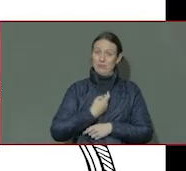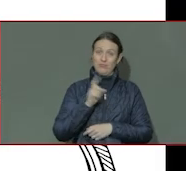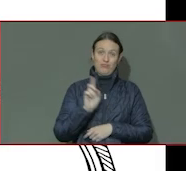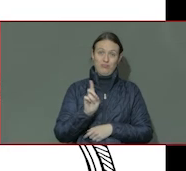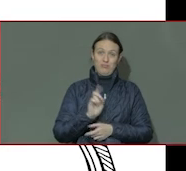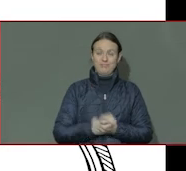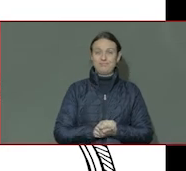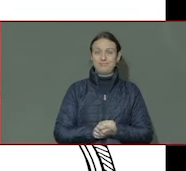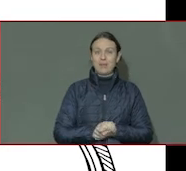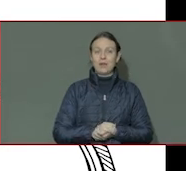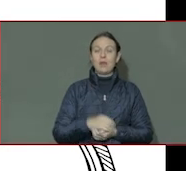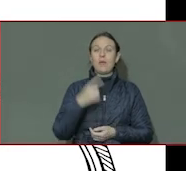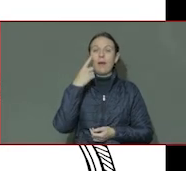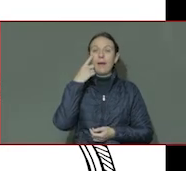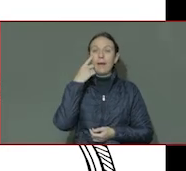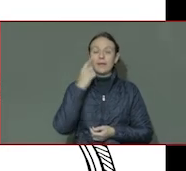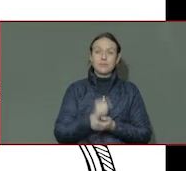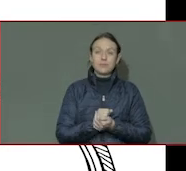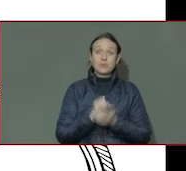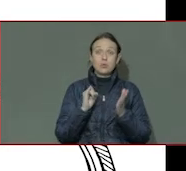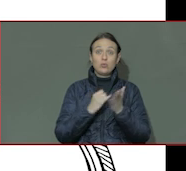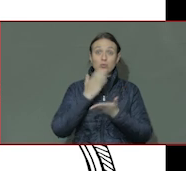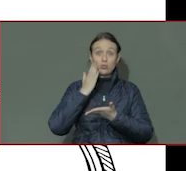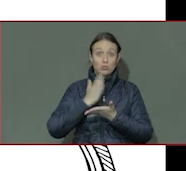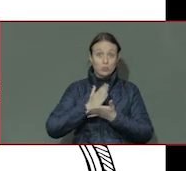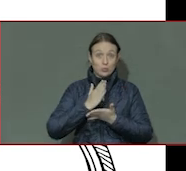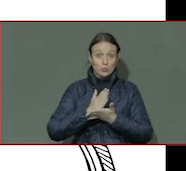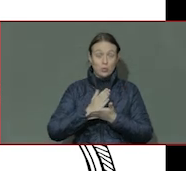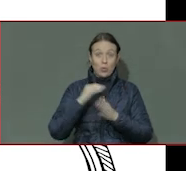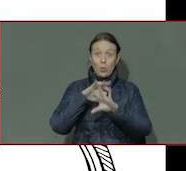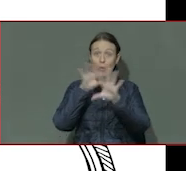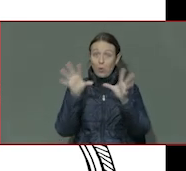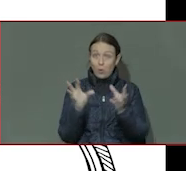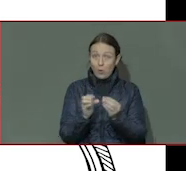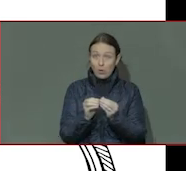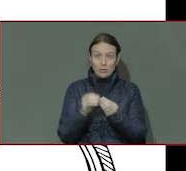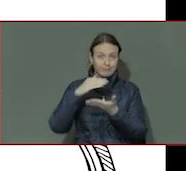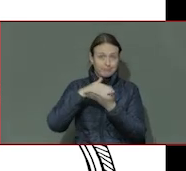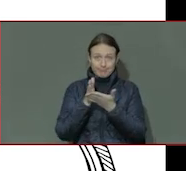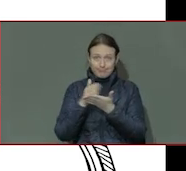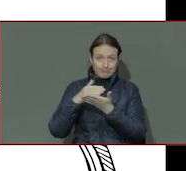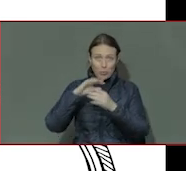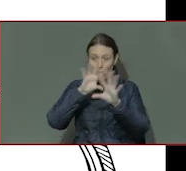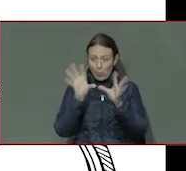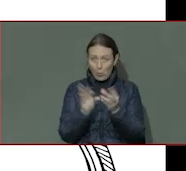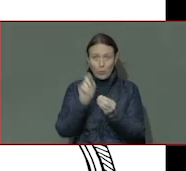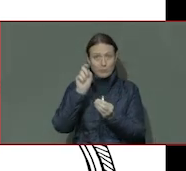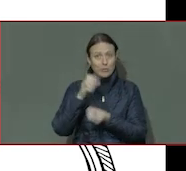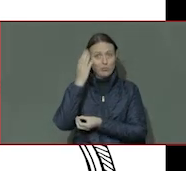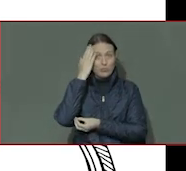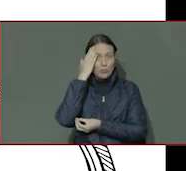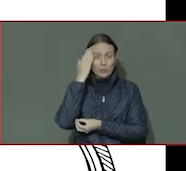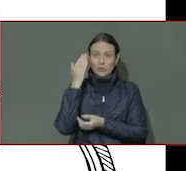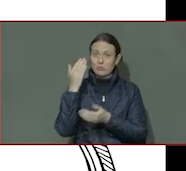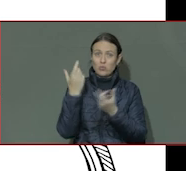Then with the eye, people just make sure that you know each and every part of the eye, that you know what the function